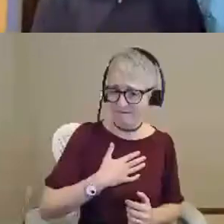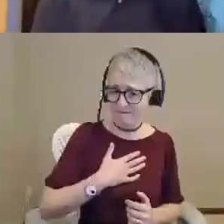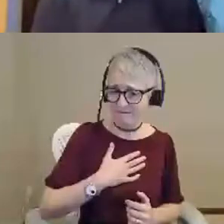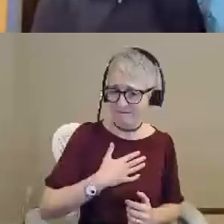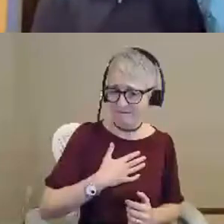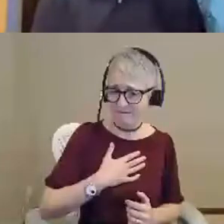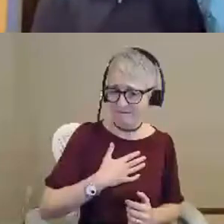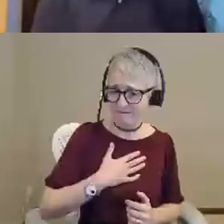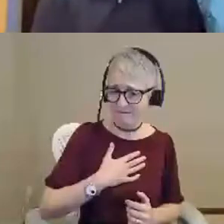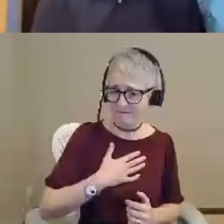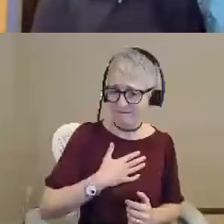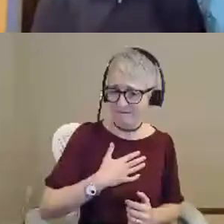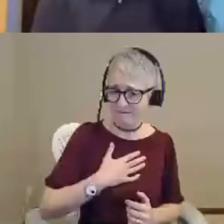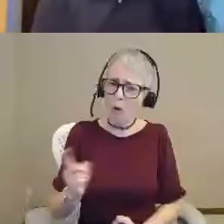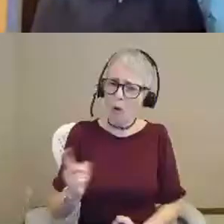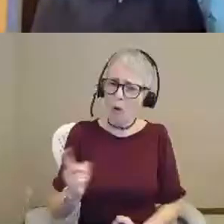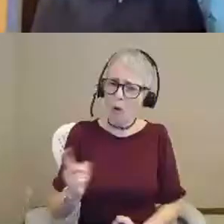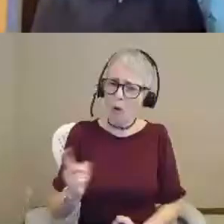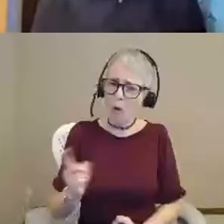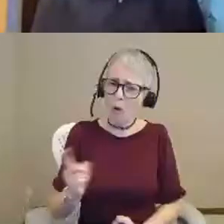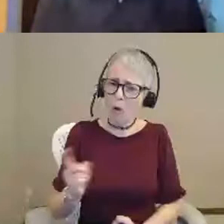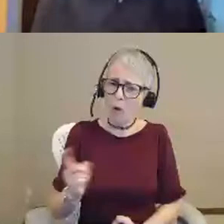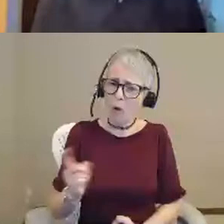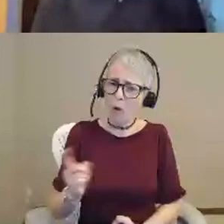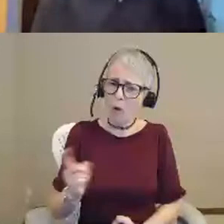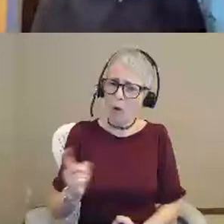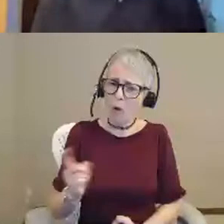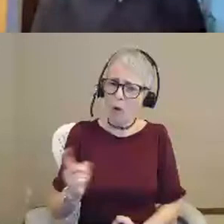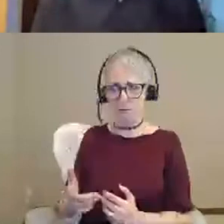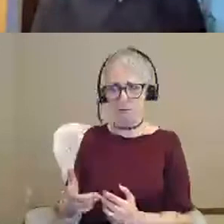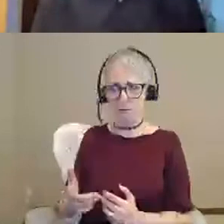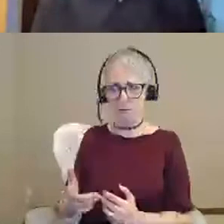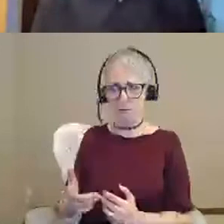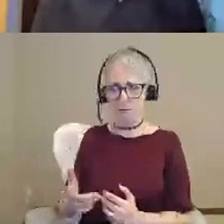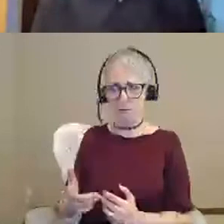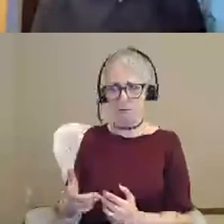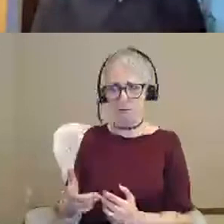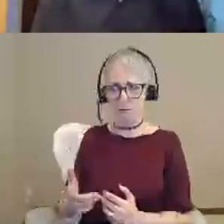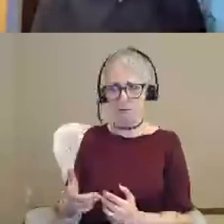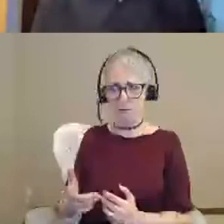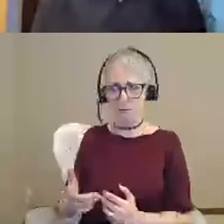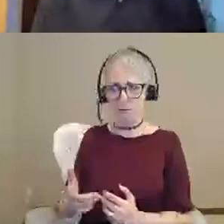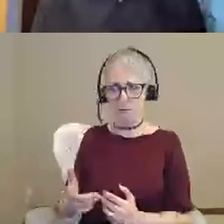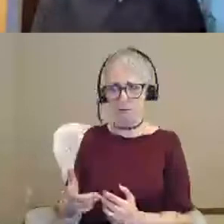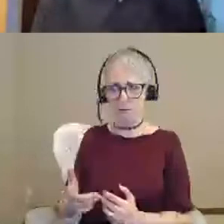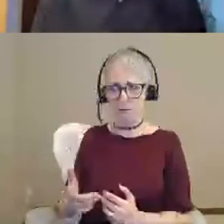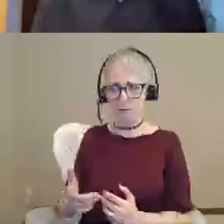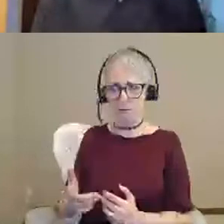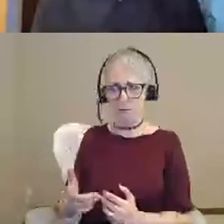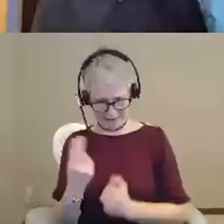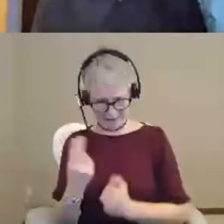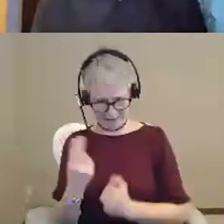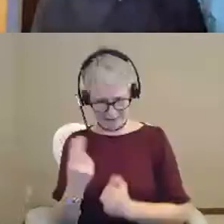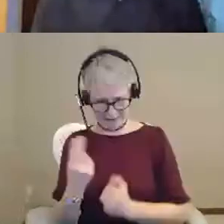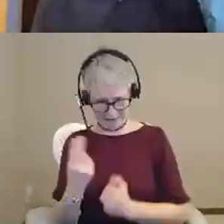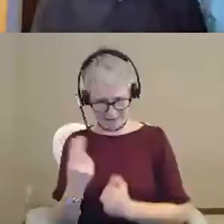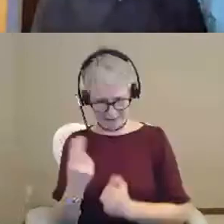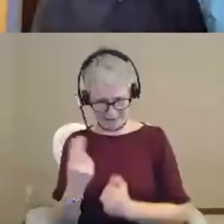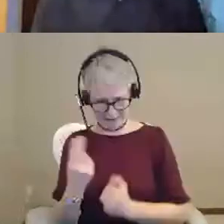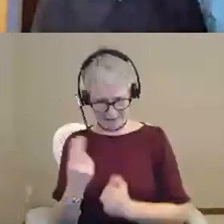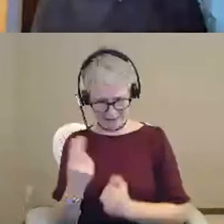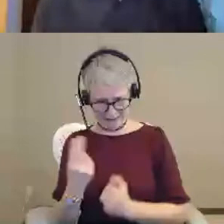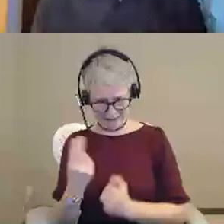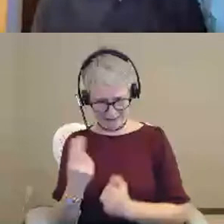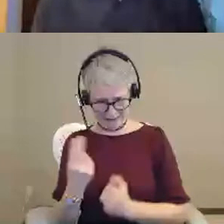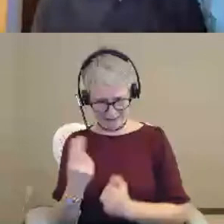people, you know, like me, learning designers, learning developers who realize that how important it is and are very passionate about it. I think from